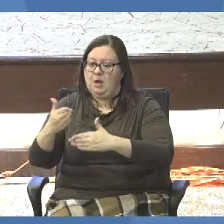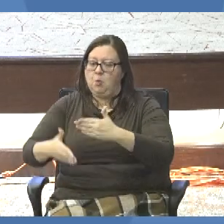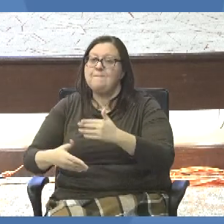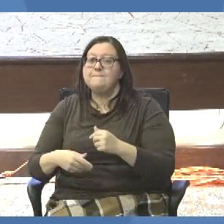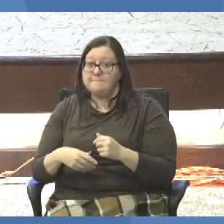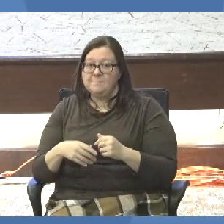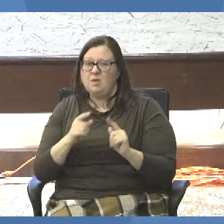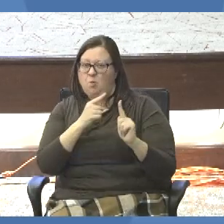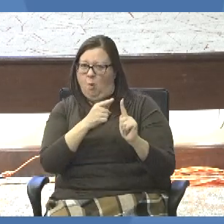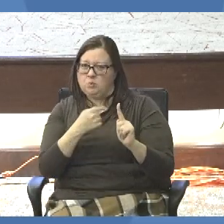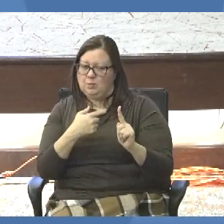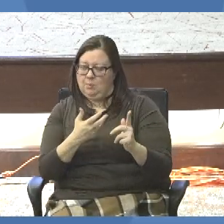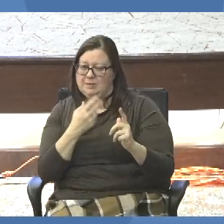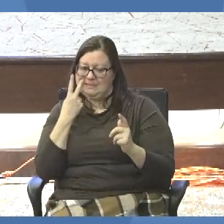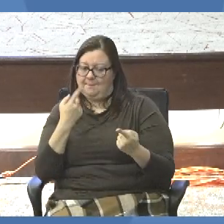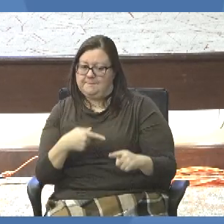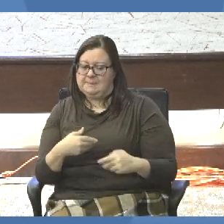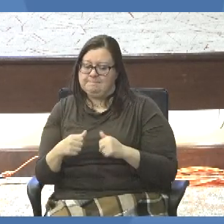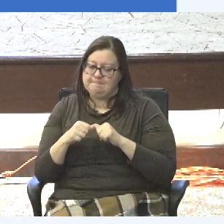for, and we'll continue to report to you.